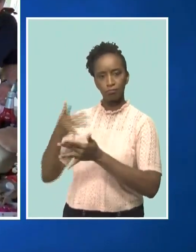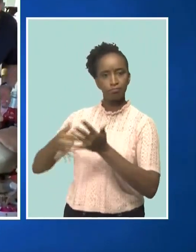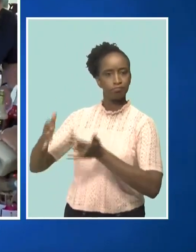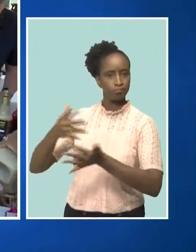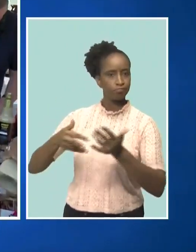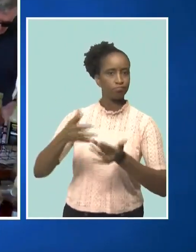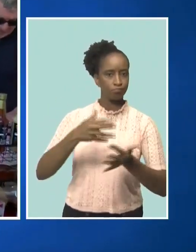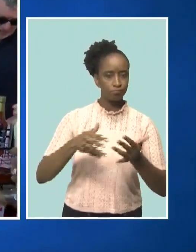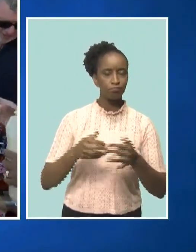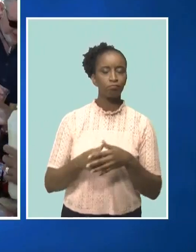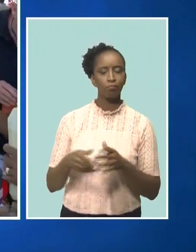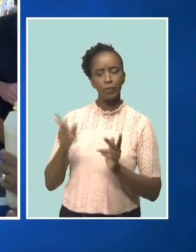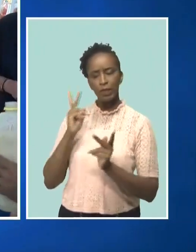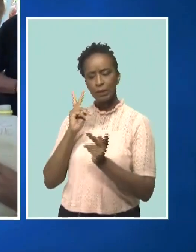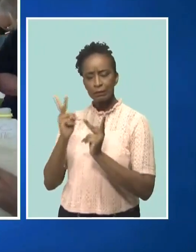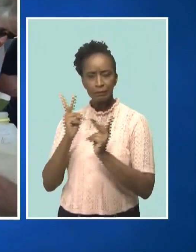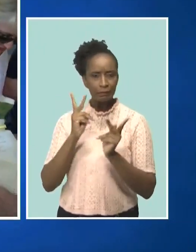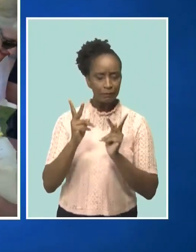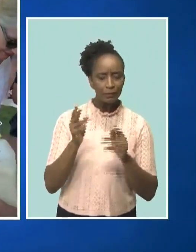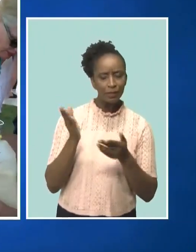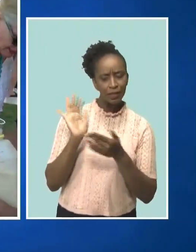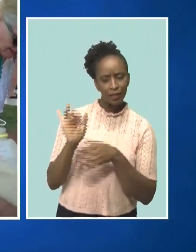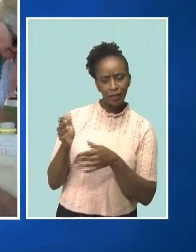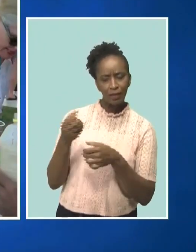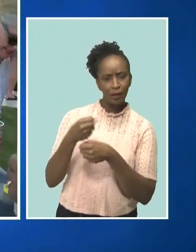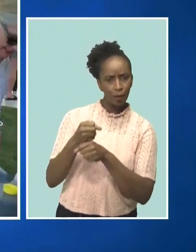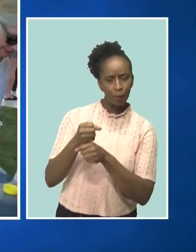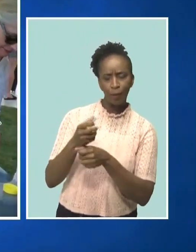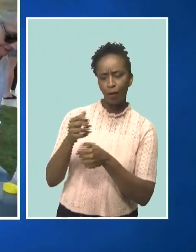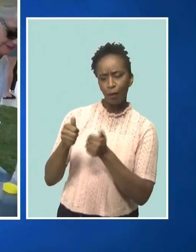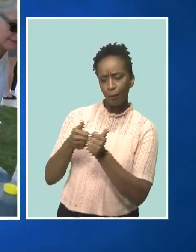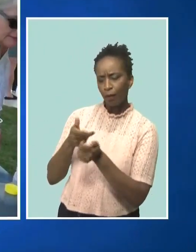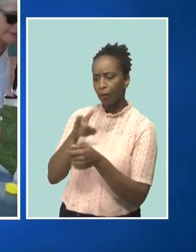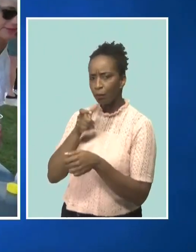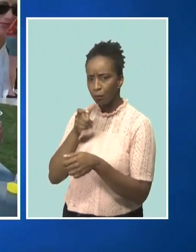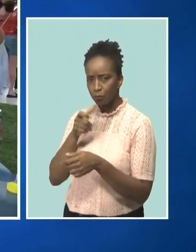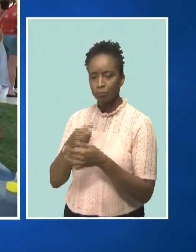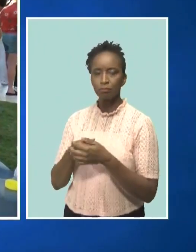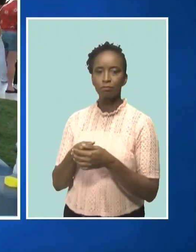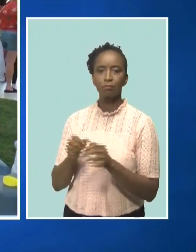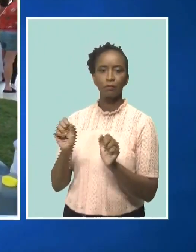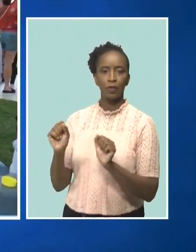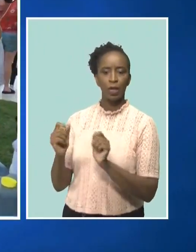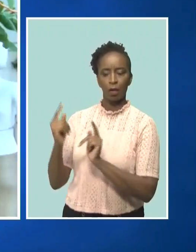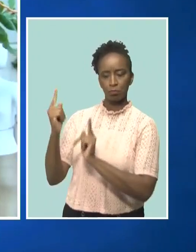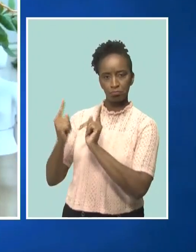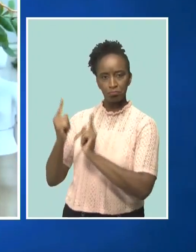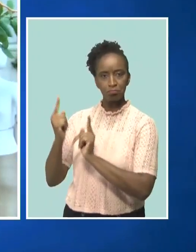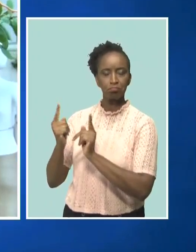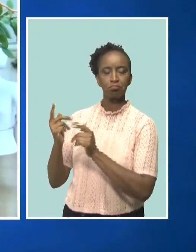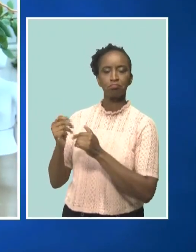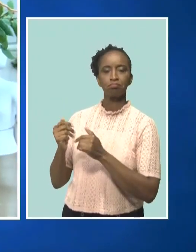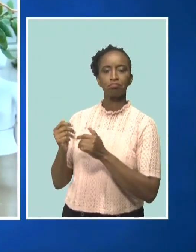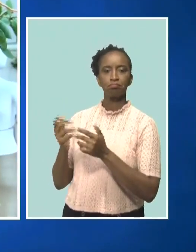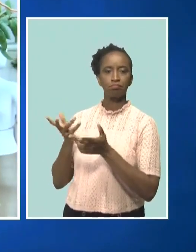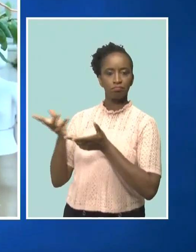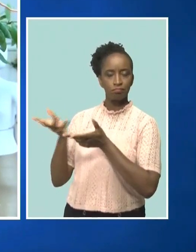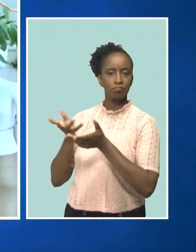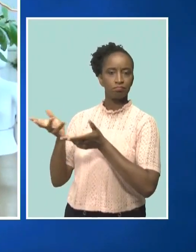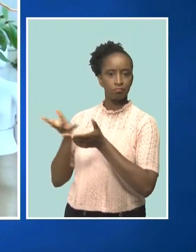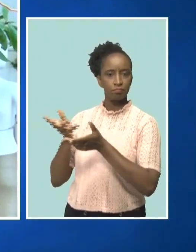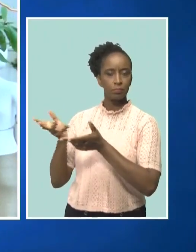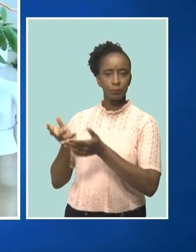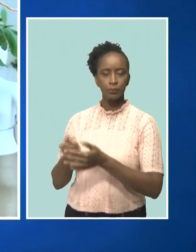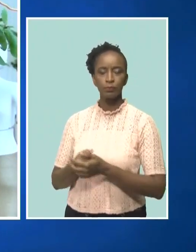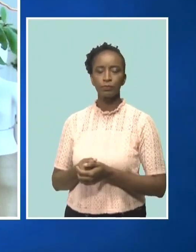entrepreneurs, see who is behind the product, get a one-on-one first-hand look and knowledge with